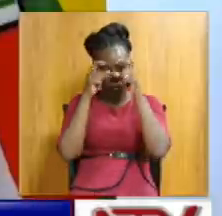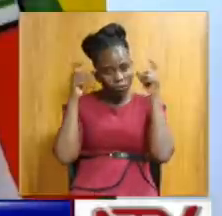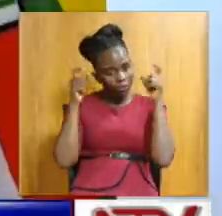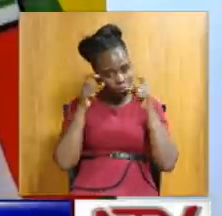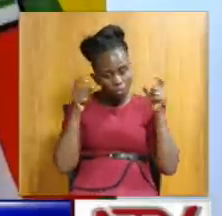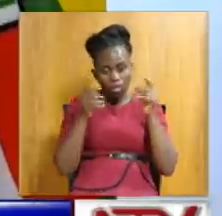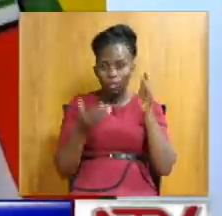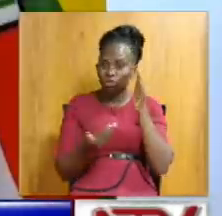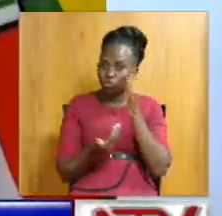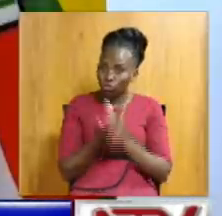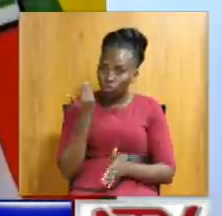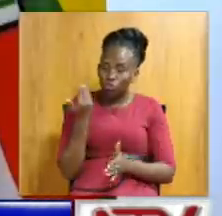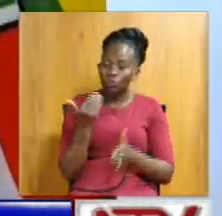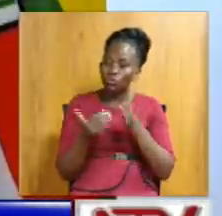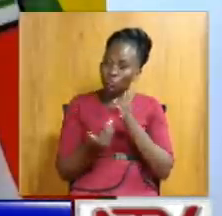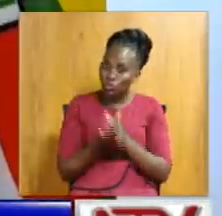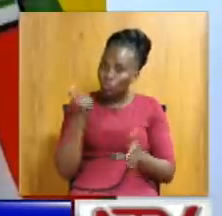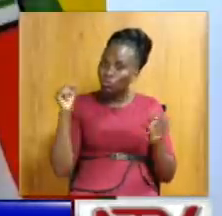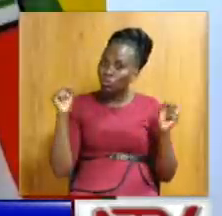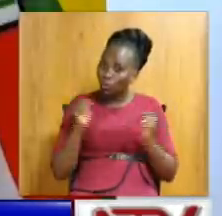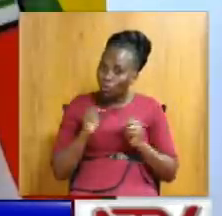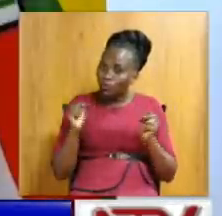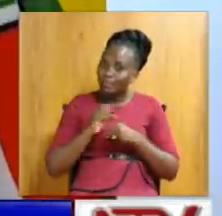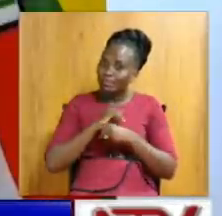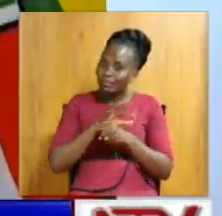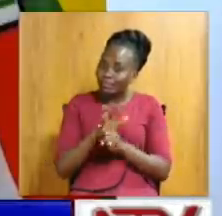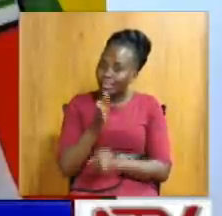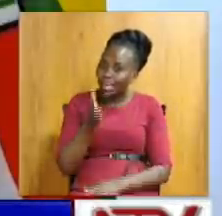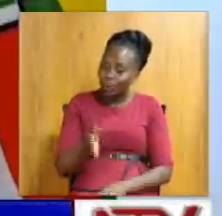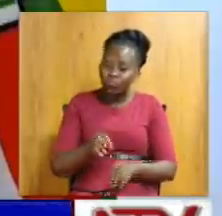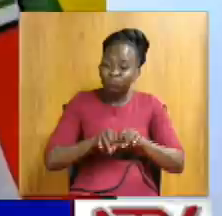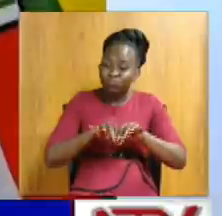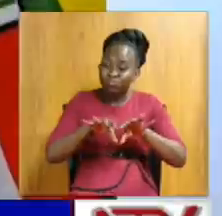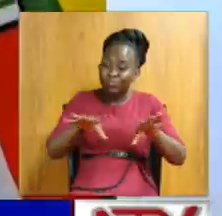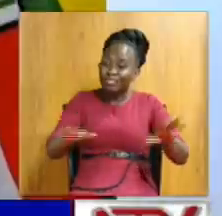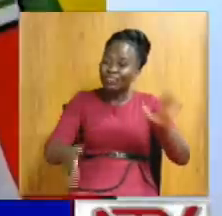coronavirus variant, the Omicron, is spreading very fast.